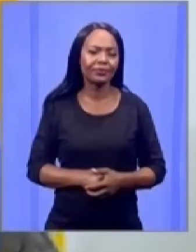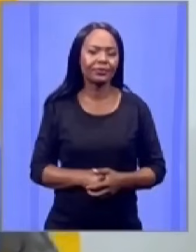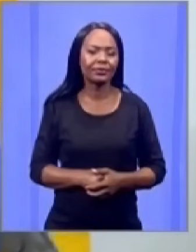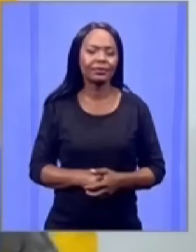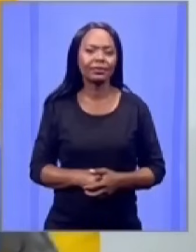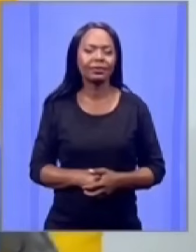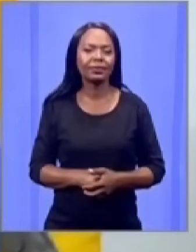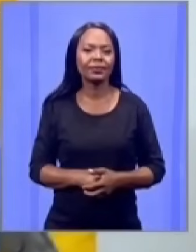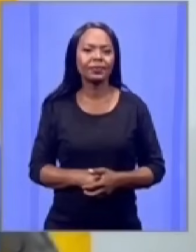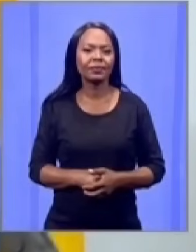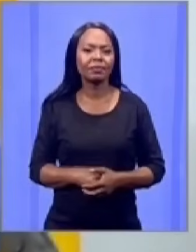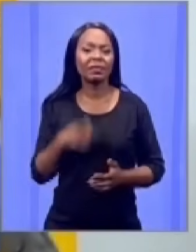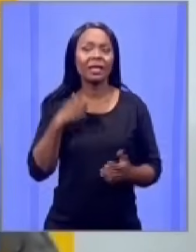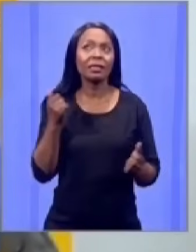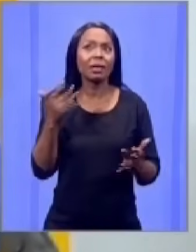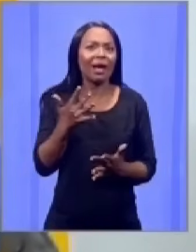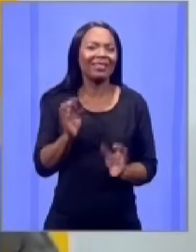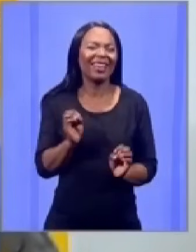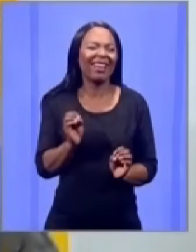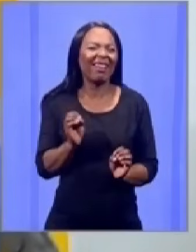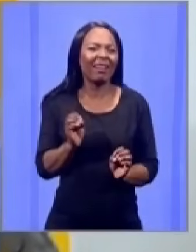And I'm not surprised at all.